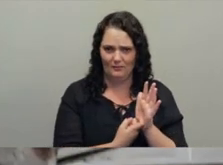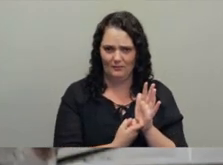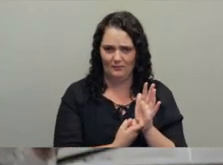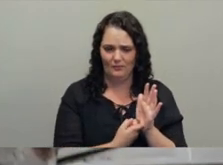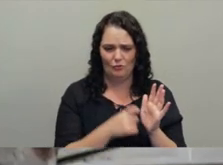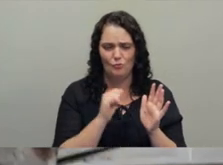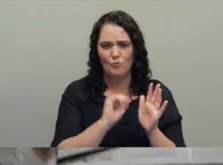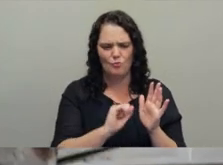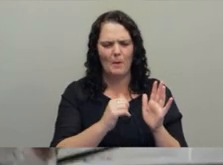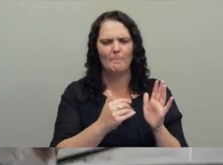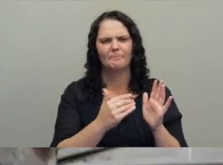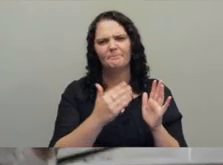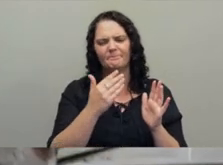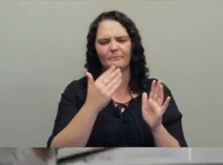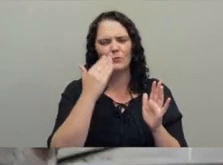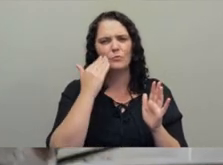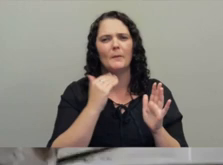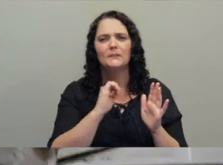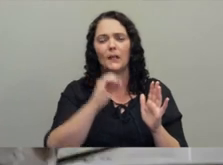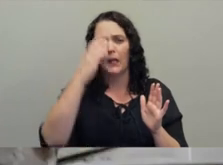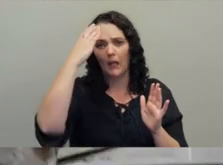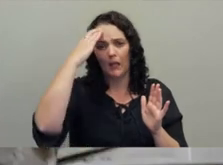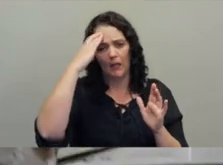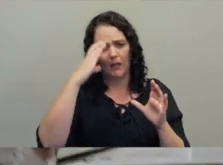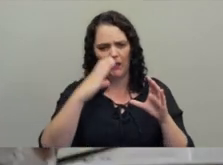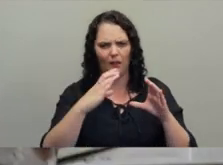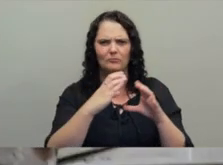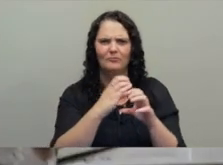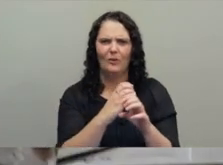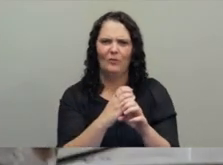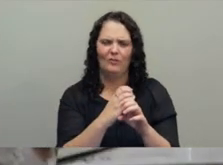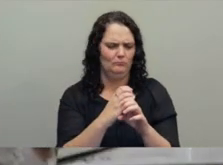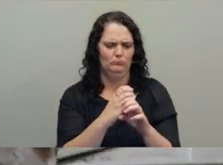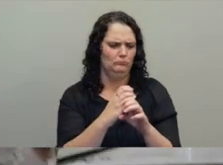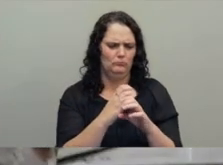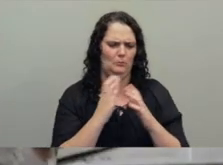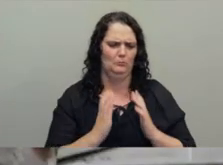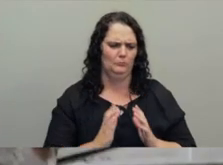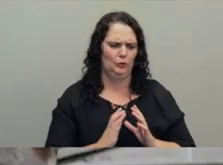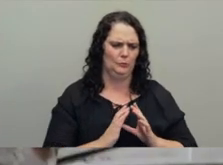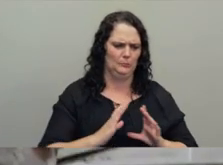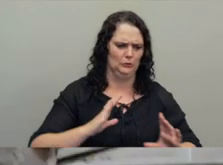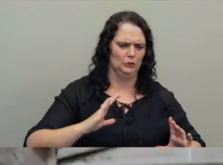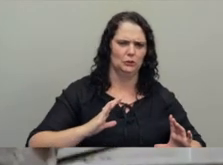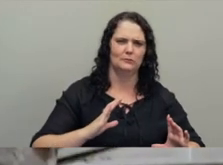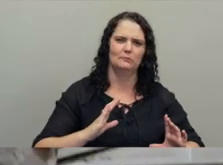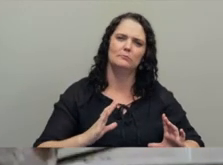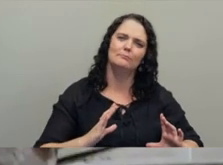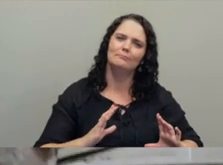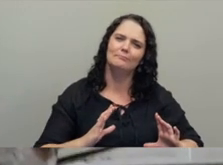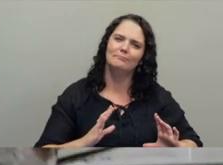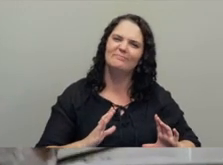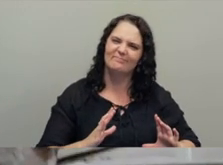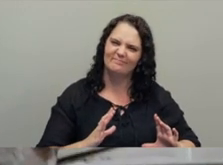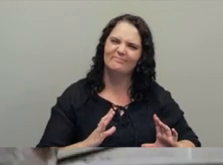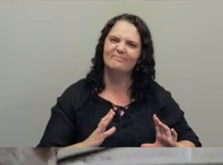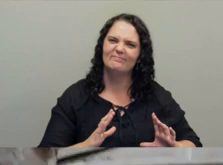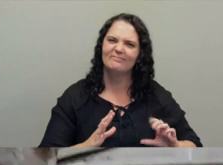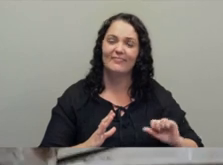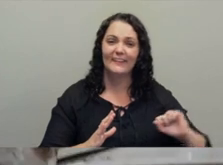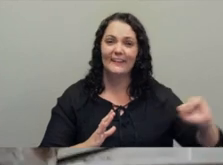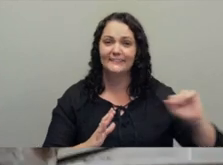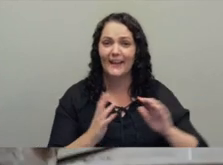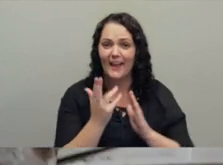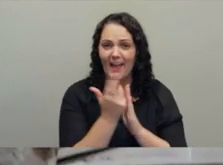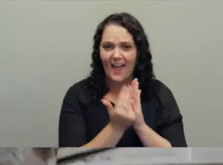tiny compared to her body. And again, Boucher was not interested in working from life or from nature. He was interested in distorting the